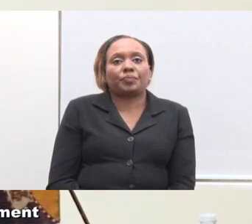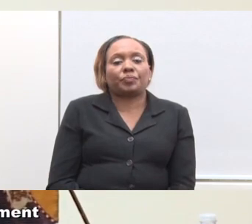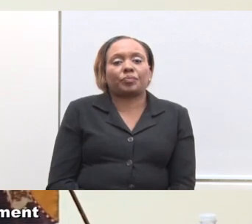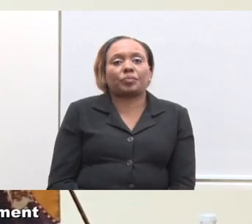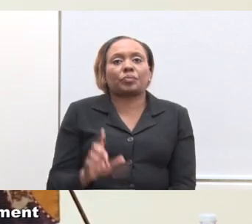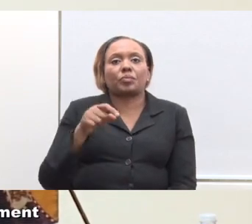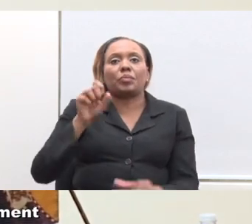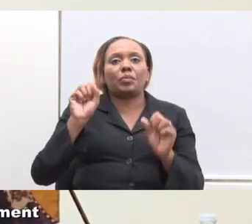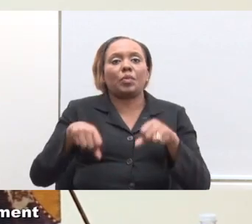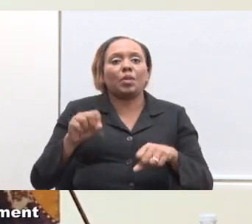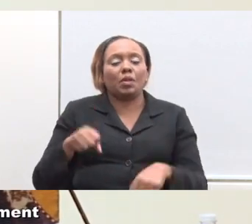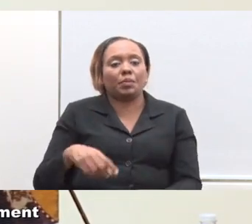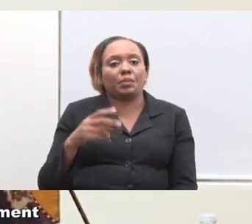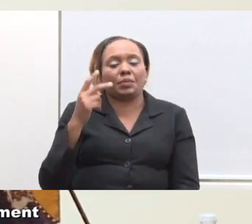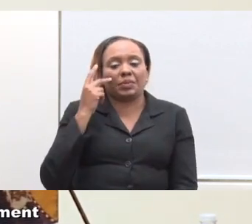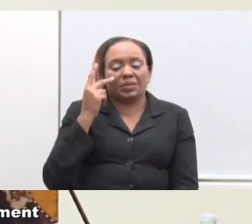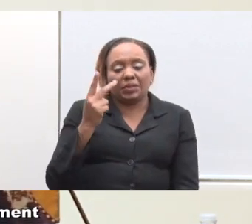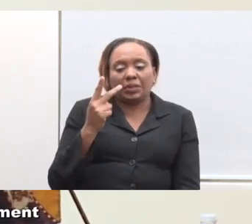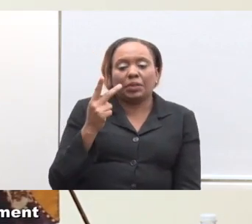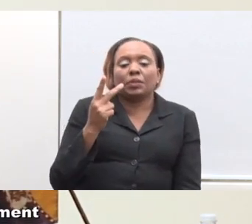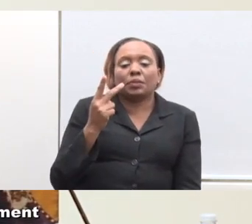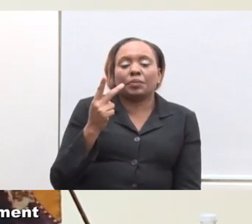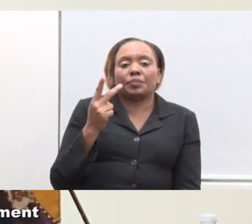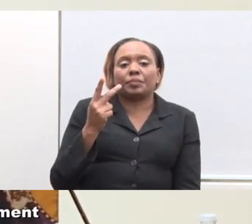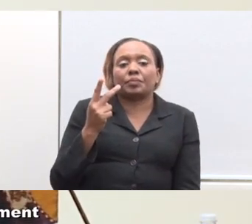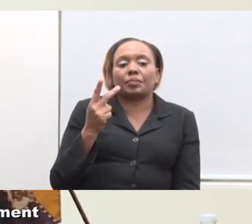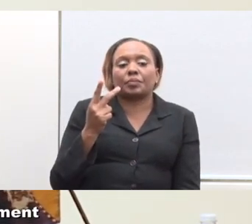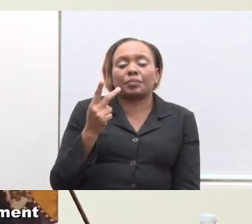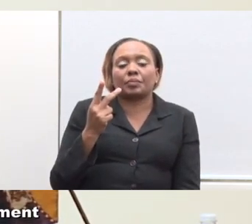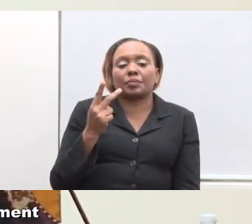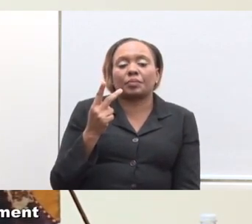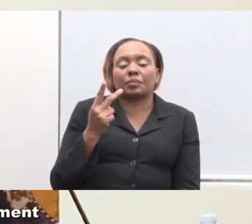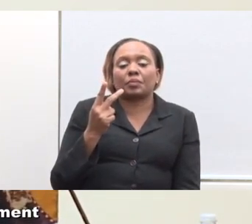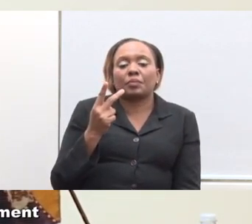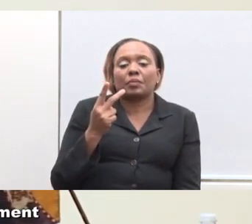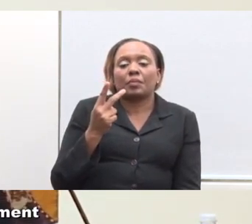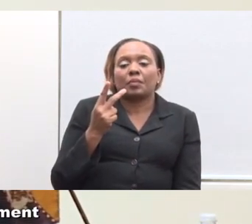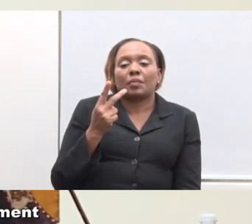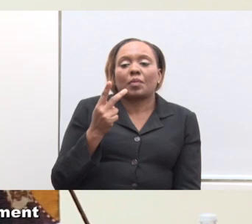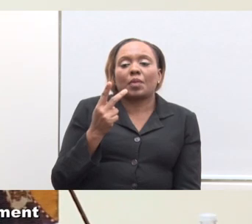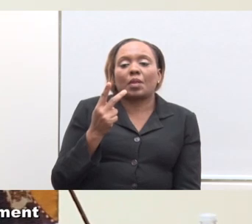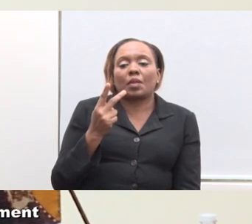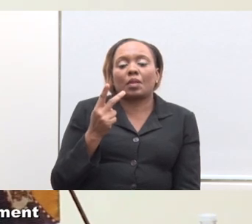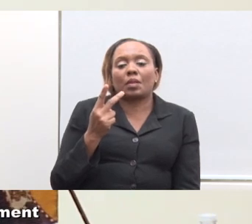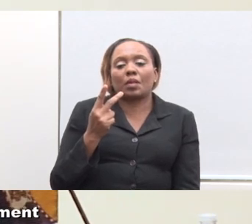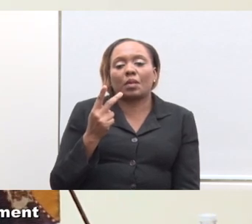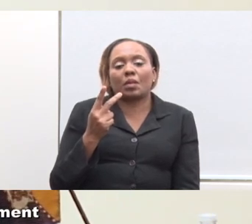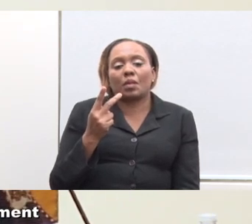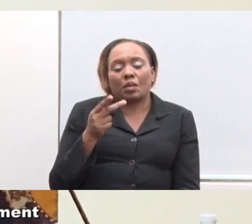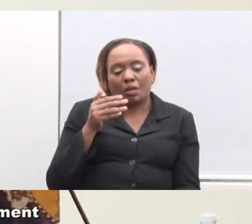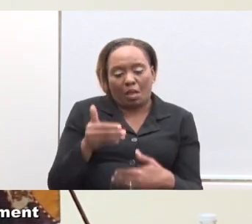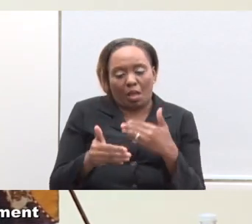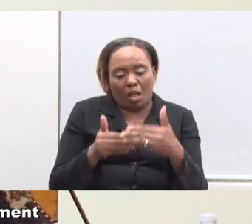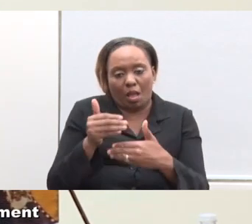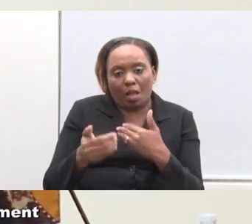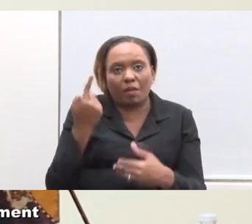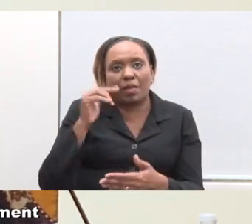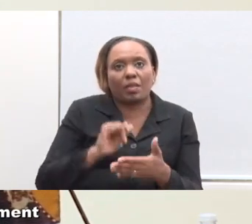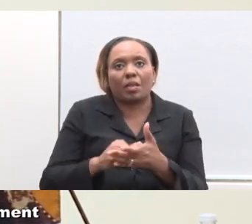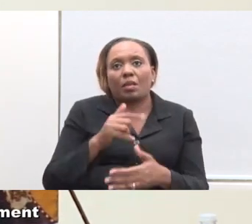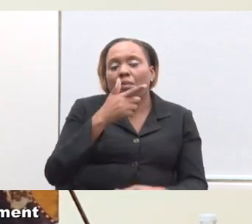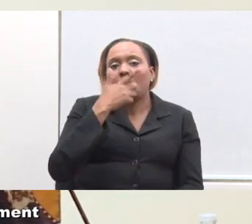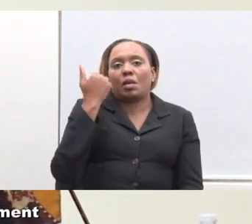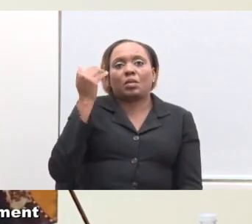that at a very time when tourism is not going to be standing on its hind legs, earning and leading for us as it has